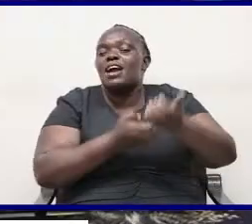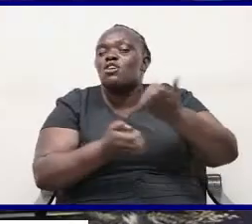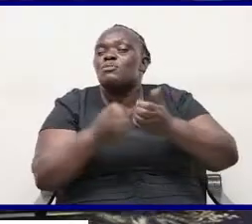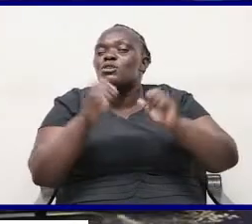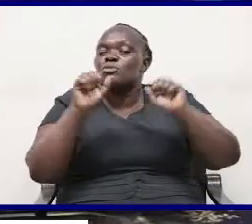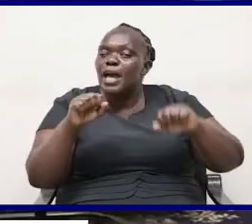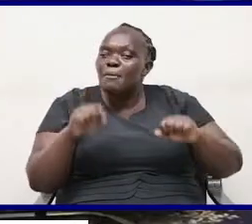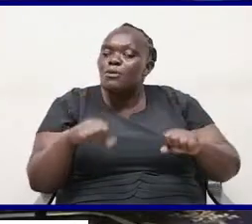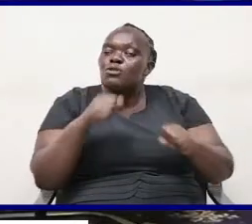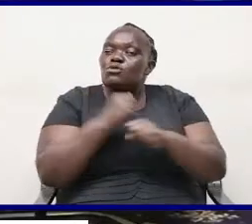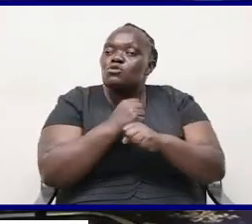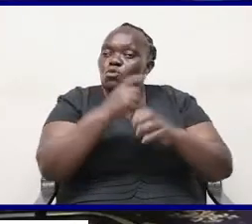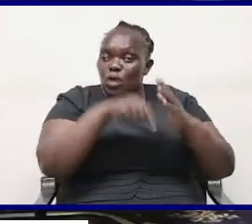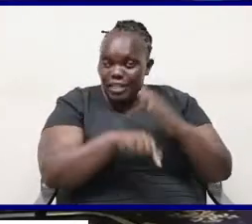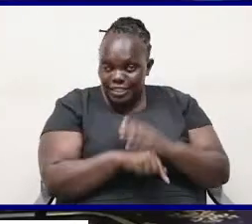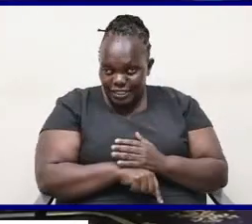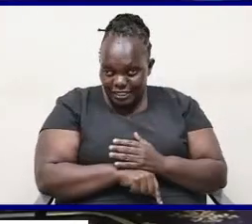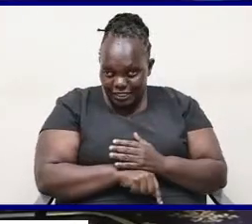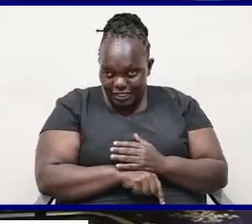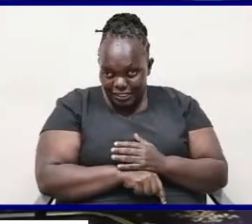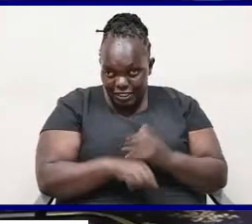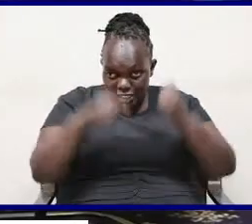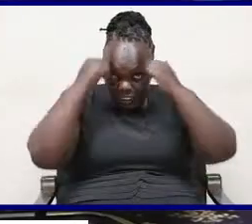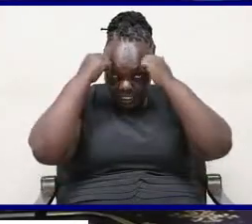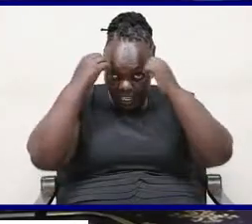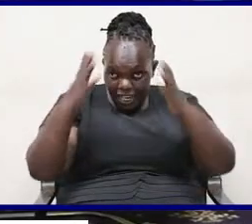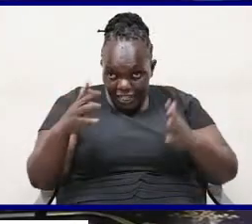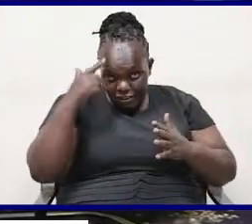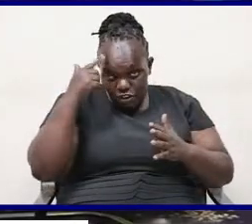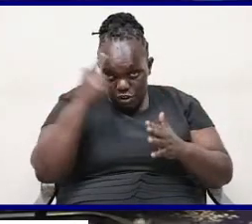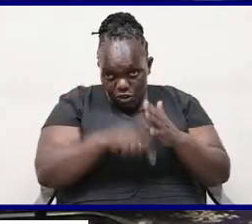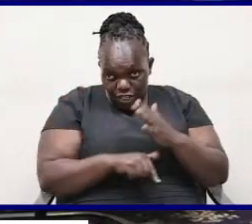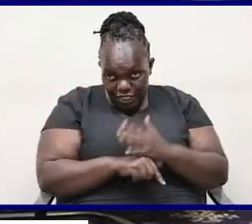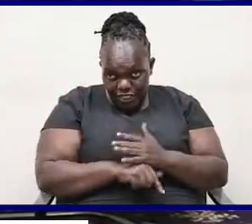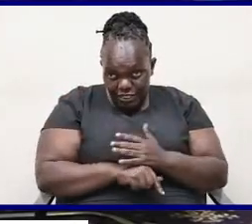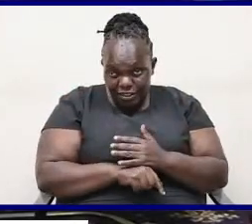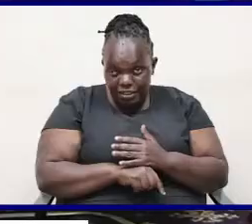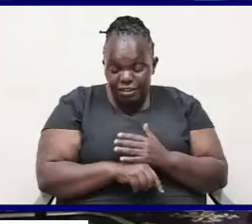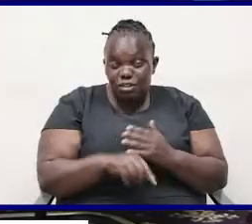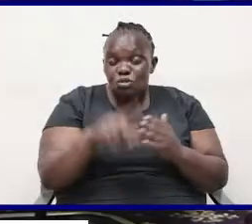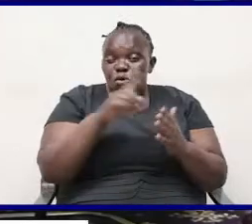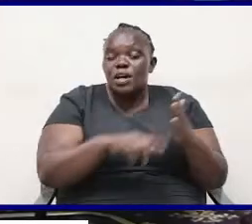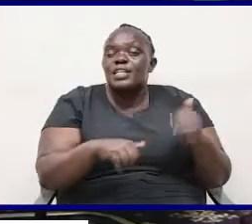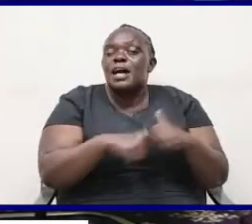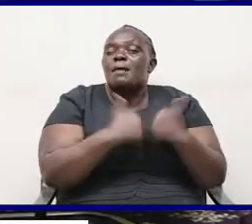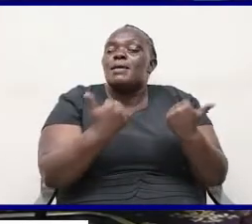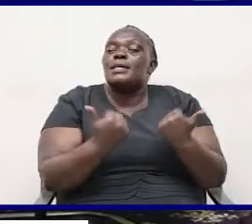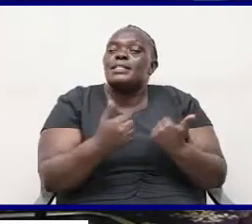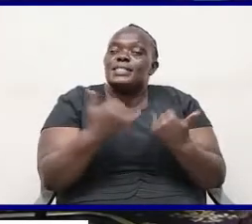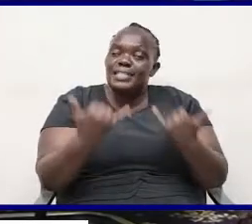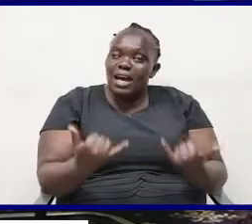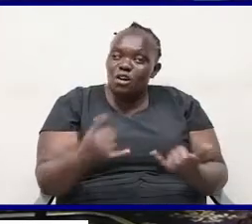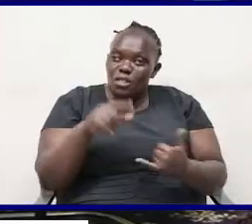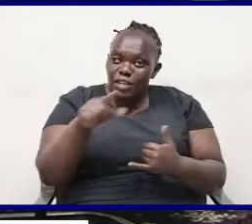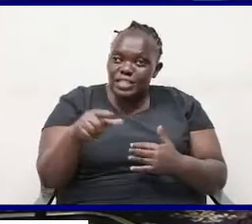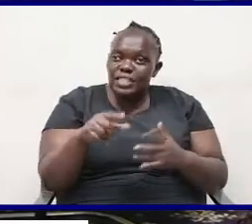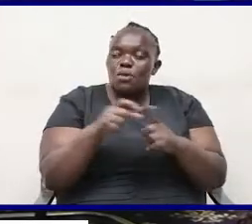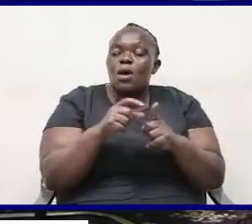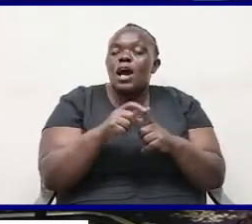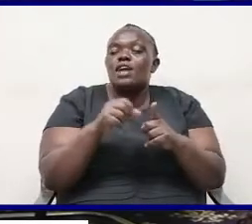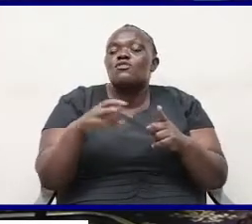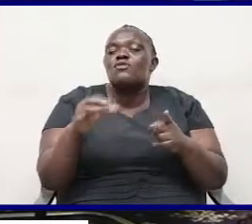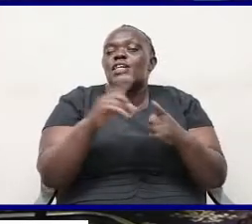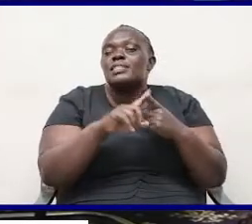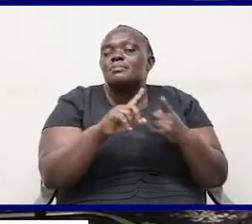able to do, feasibility studies for roads and supplement. I mean, it's absolutely amazing. Now, this is a wealth of